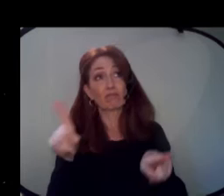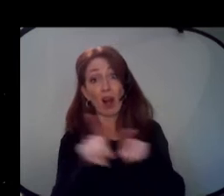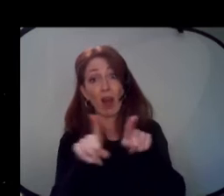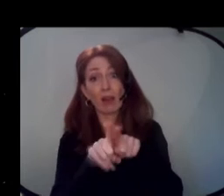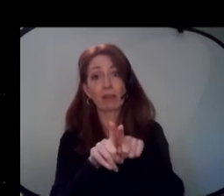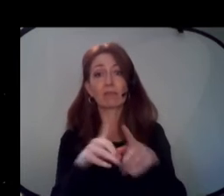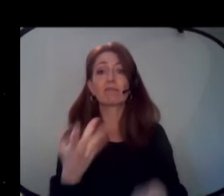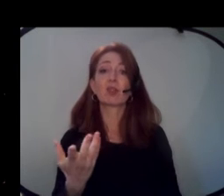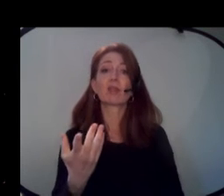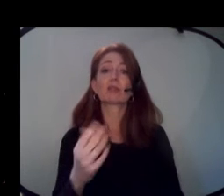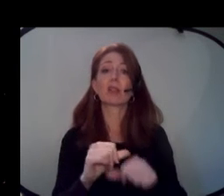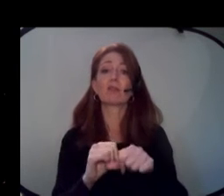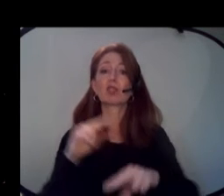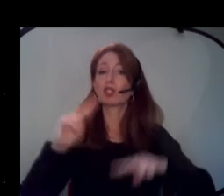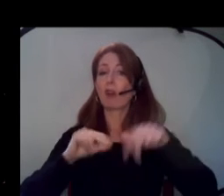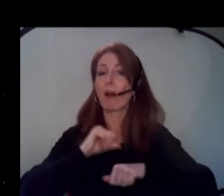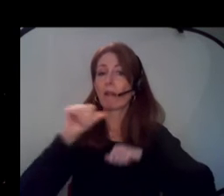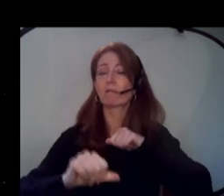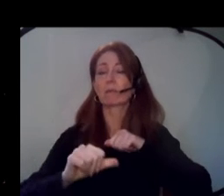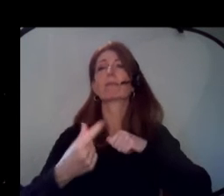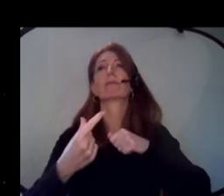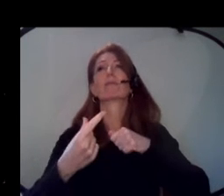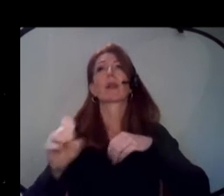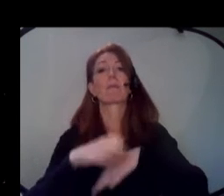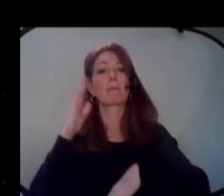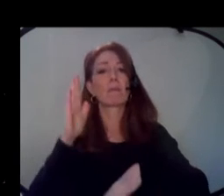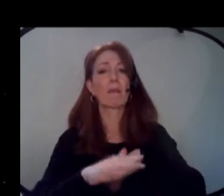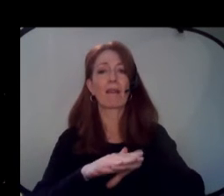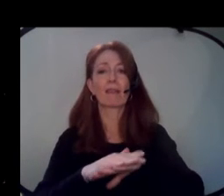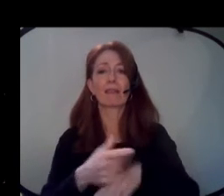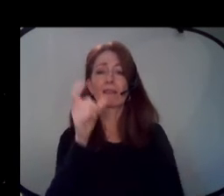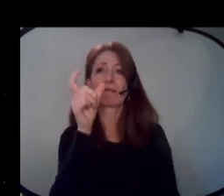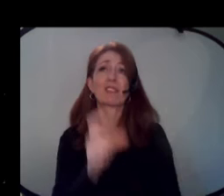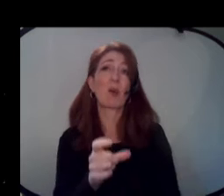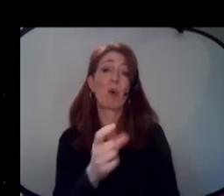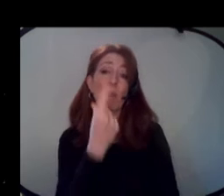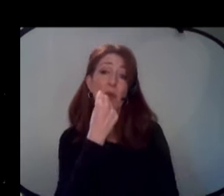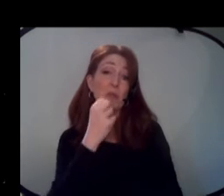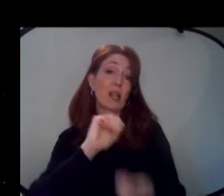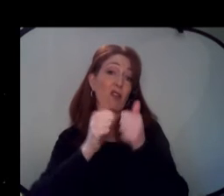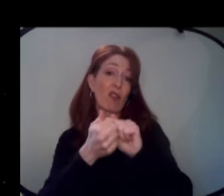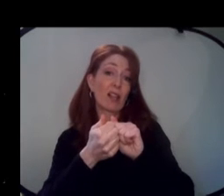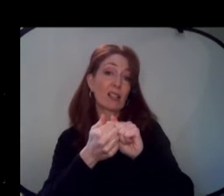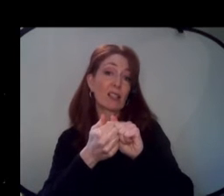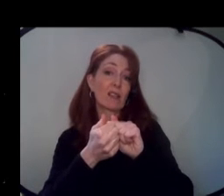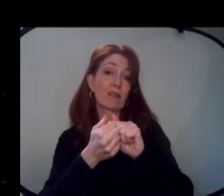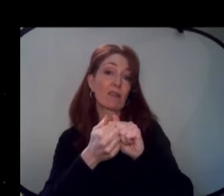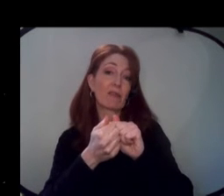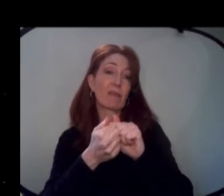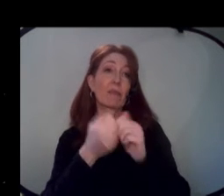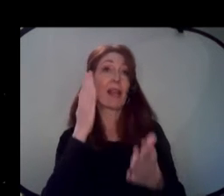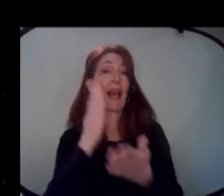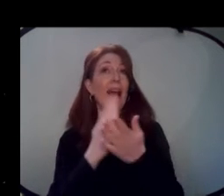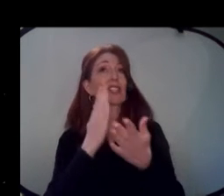married off after the trial to somebody who is probably a relative, has the same surname as one of the key witnesses,